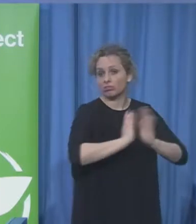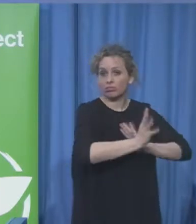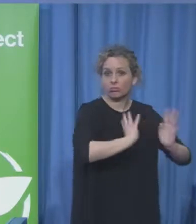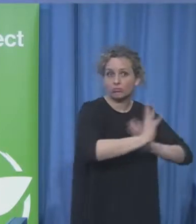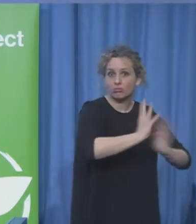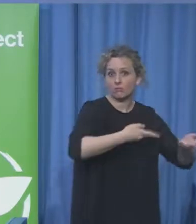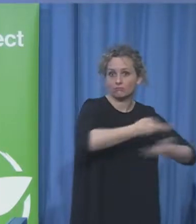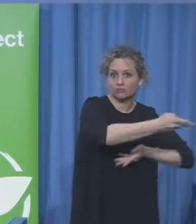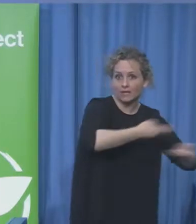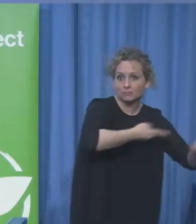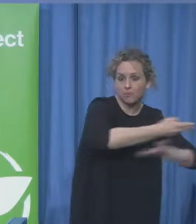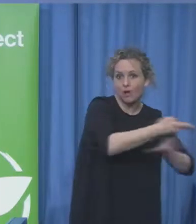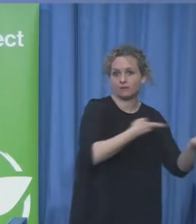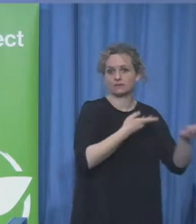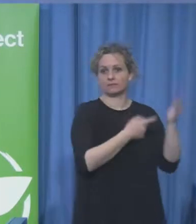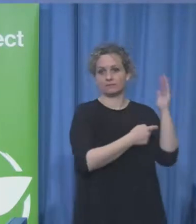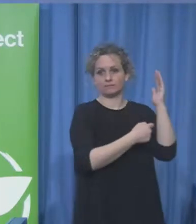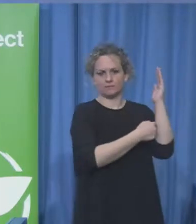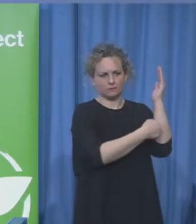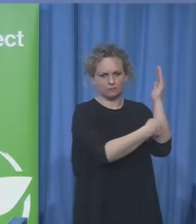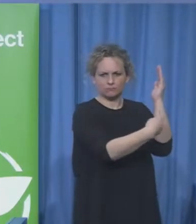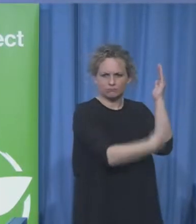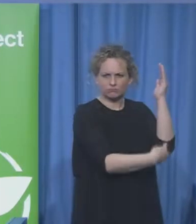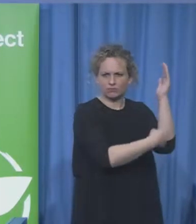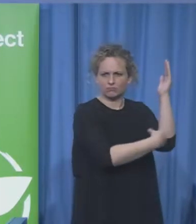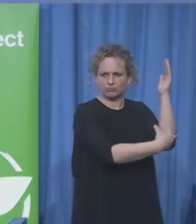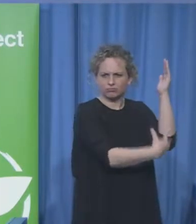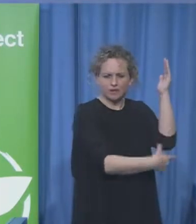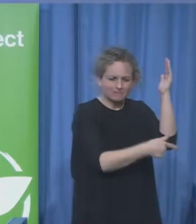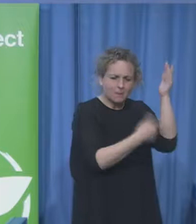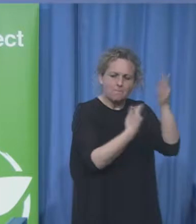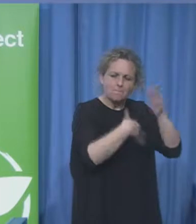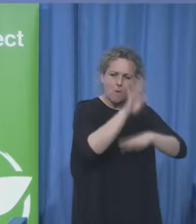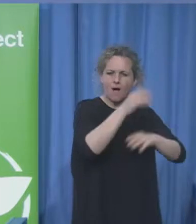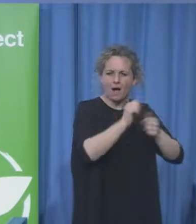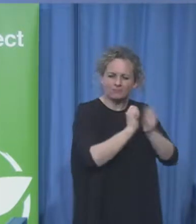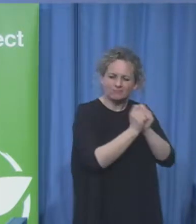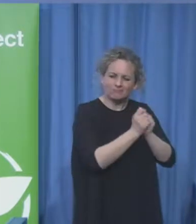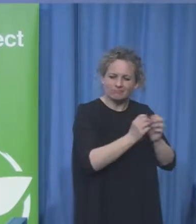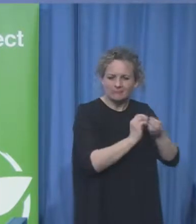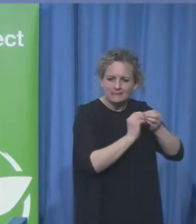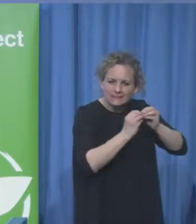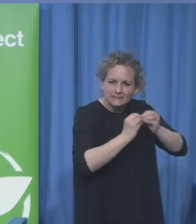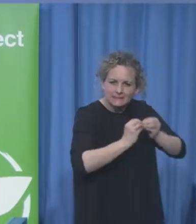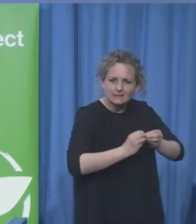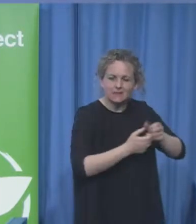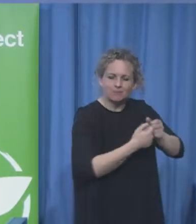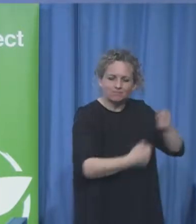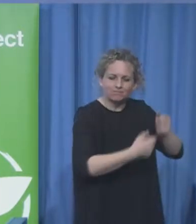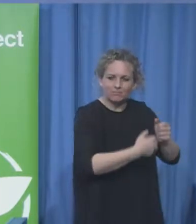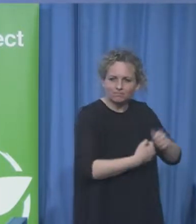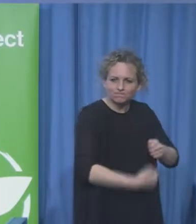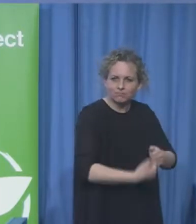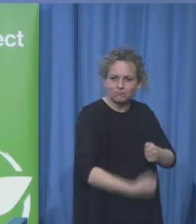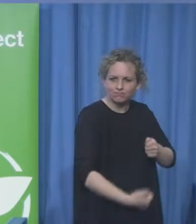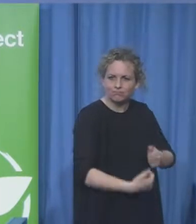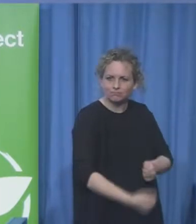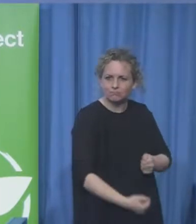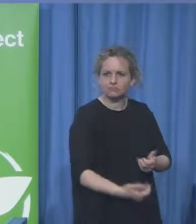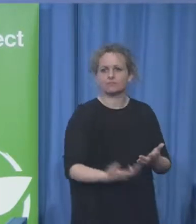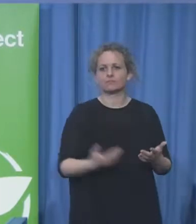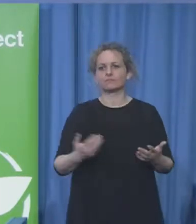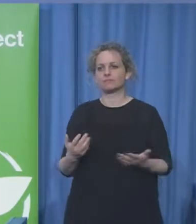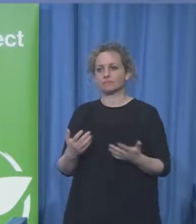and so on. So I think what we're finding is when we come together and we create innovative partnerships where we leverage